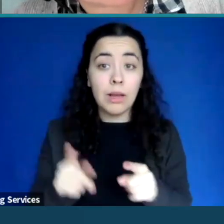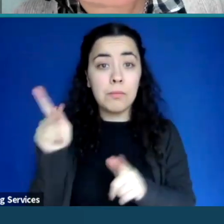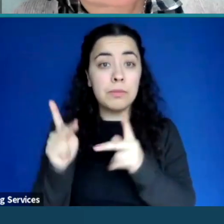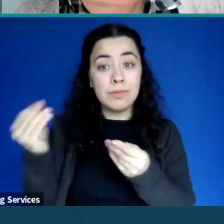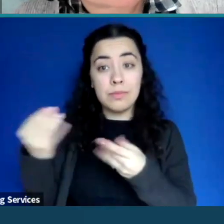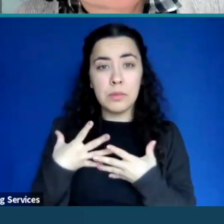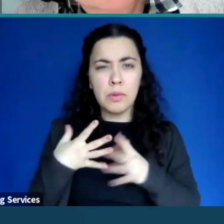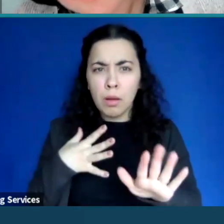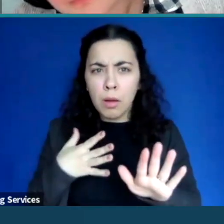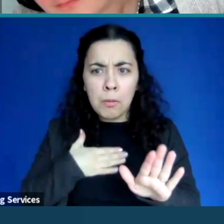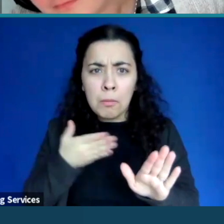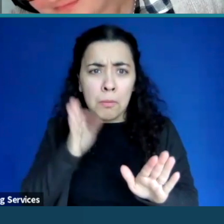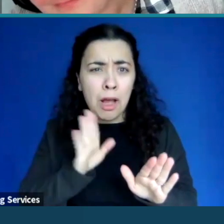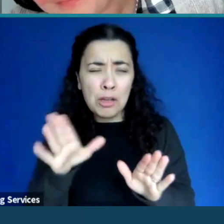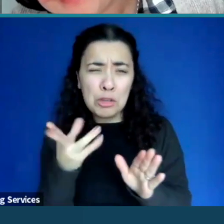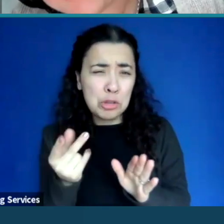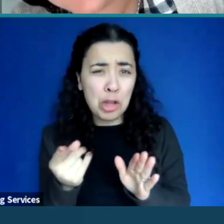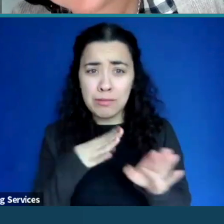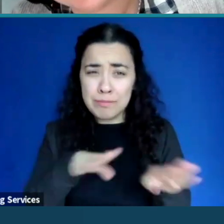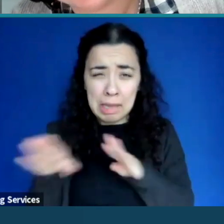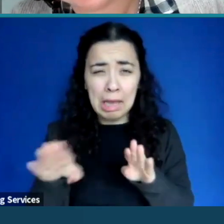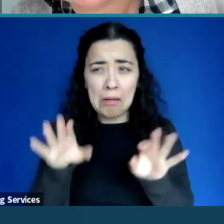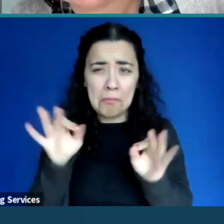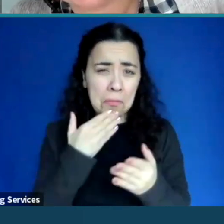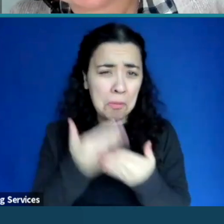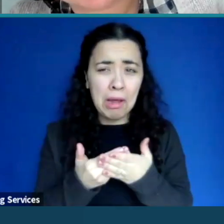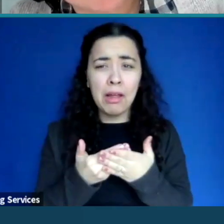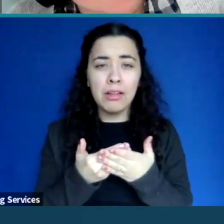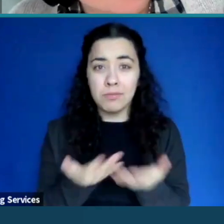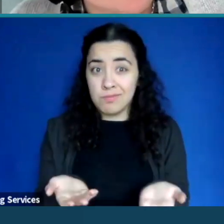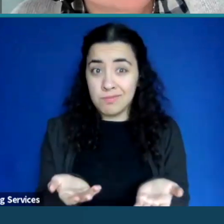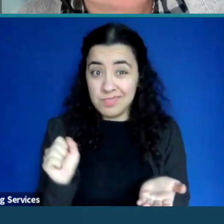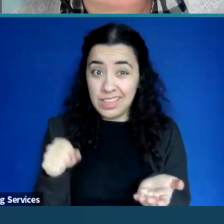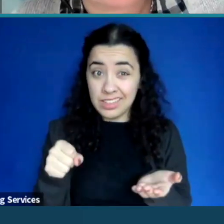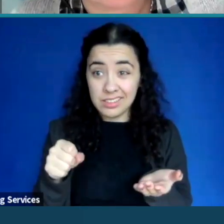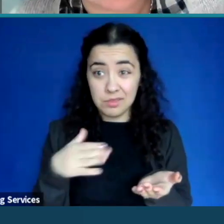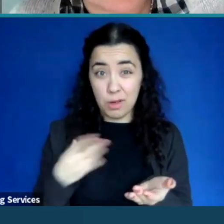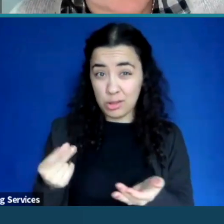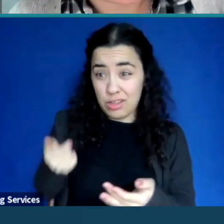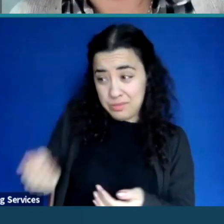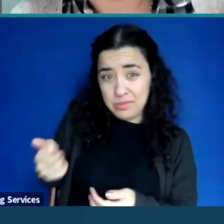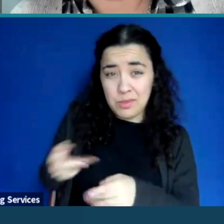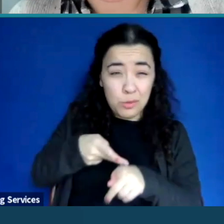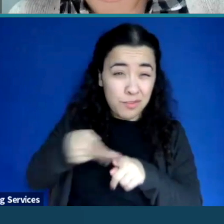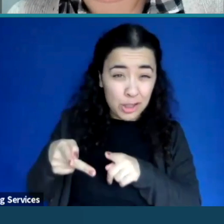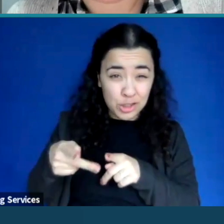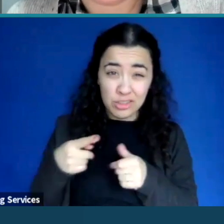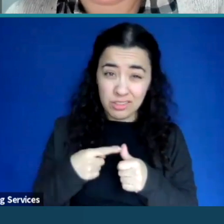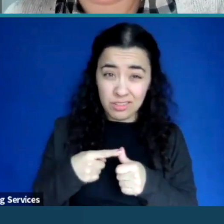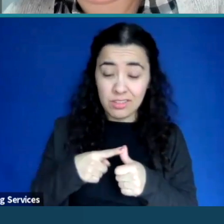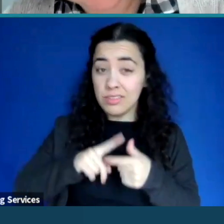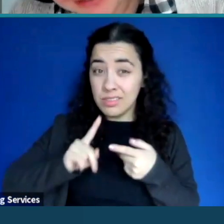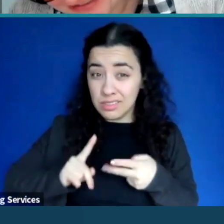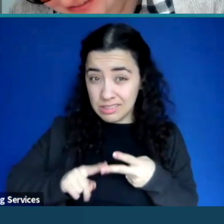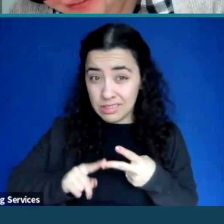oh my God, your dog is so well behaved. Well, yes, because he's a professional, number one, but number